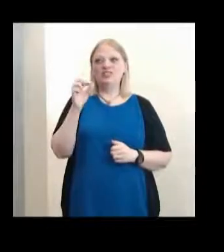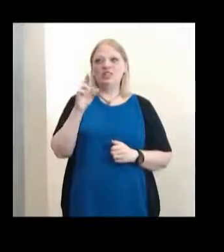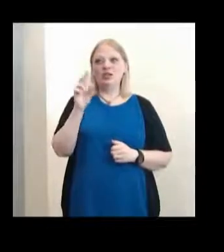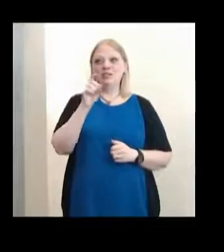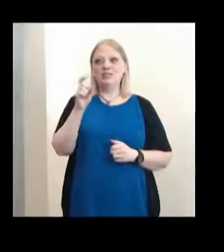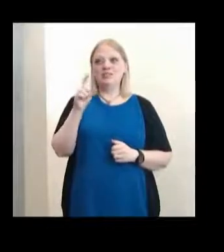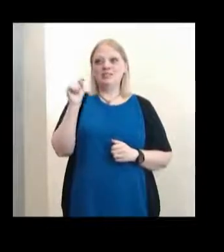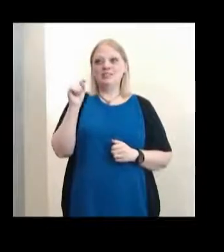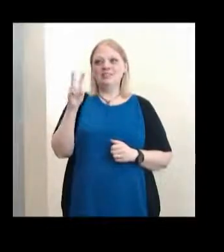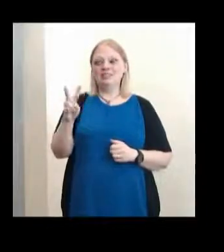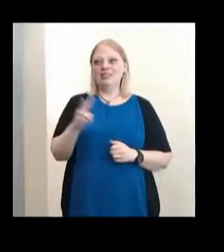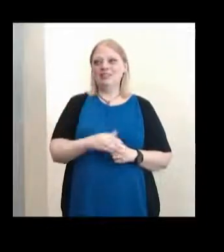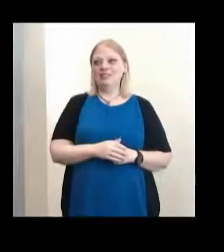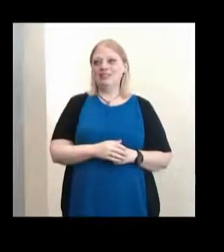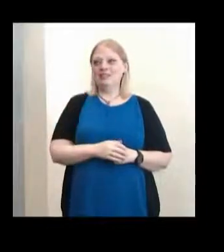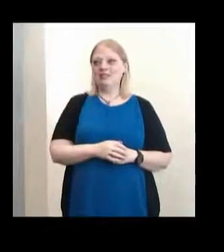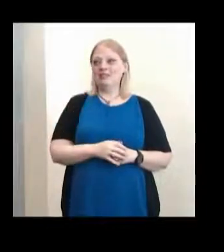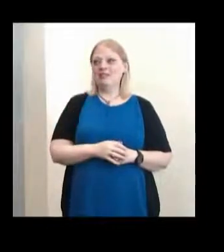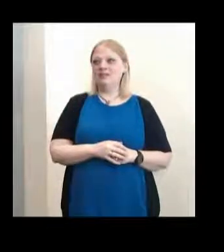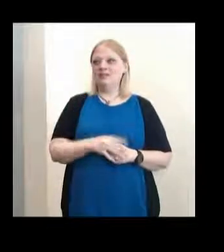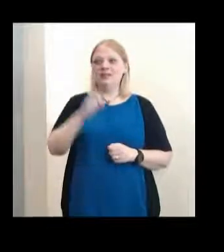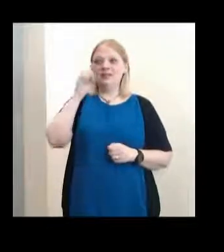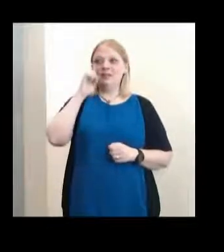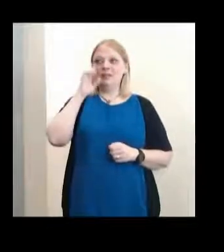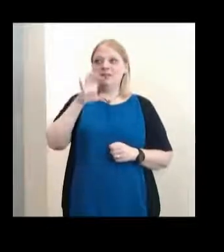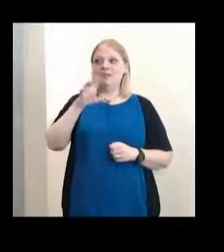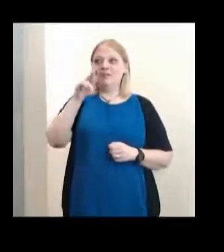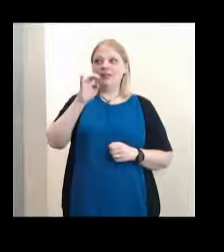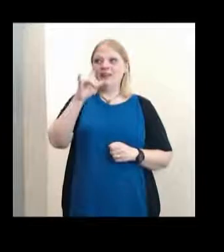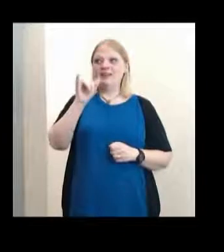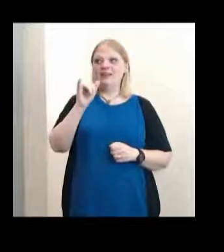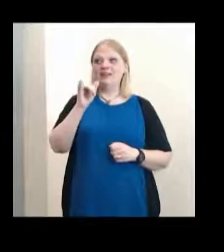WGRZ-TV. I believe Kelly Dudzig is on.